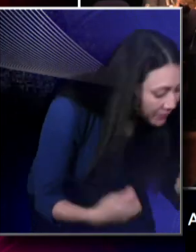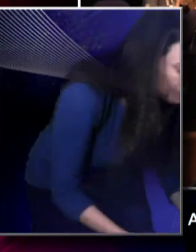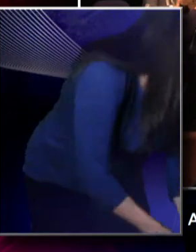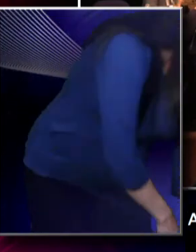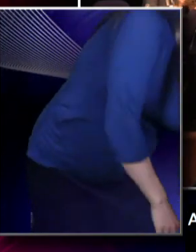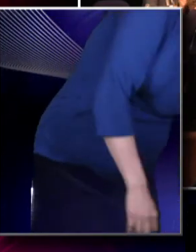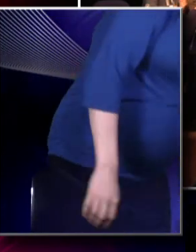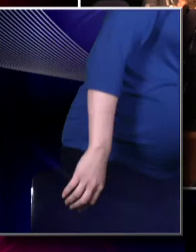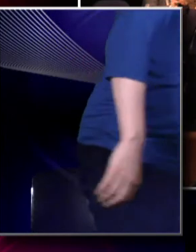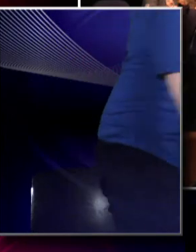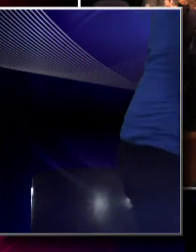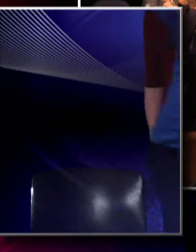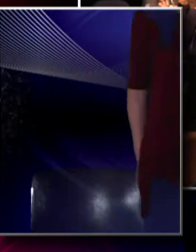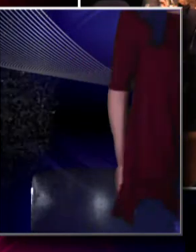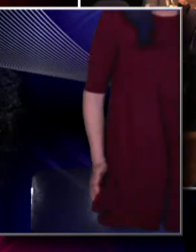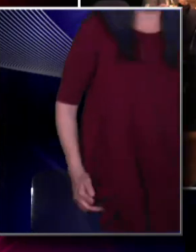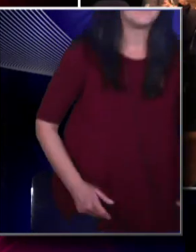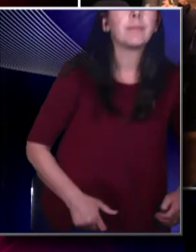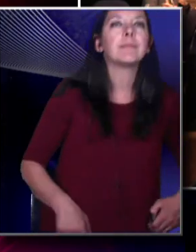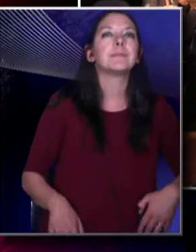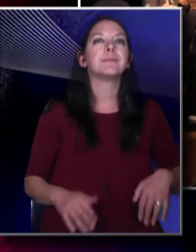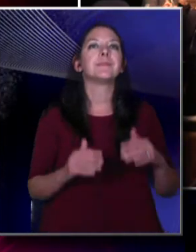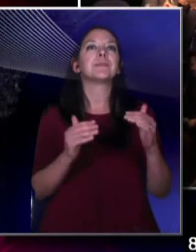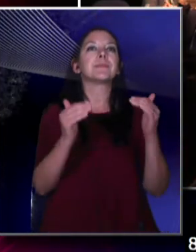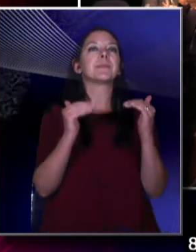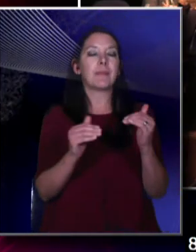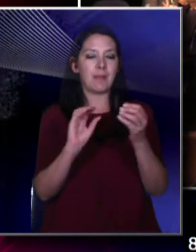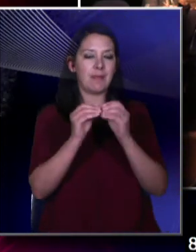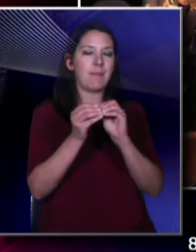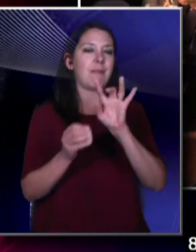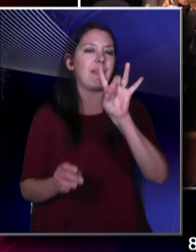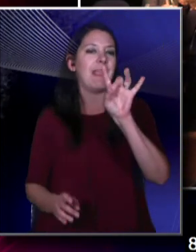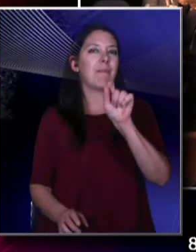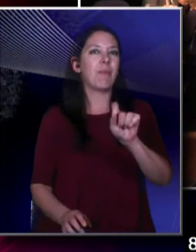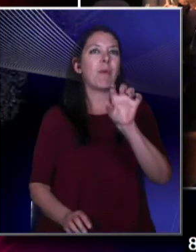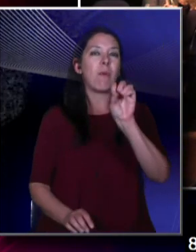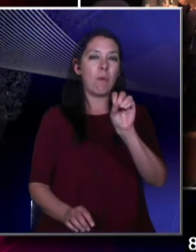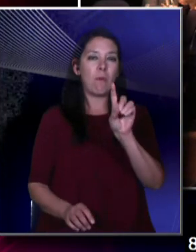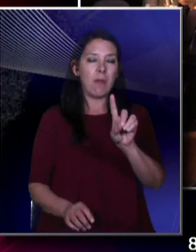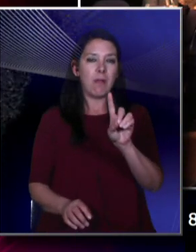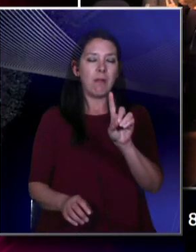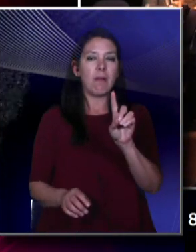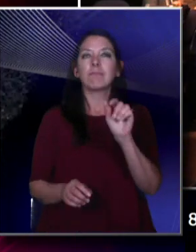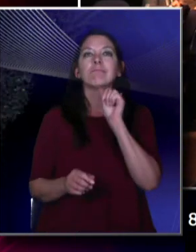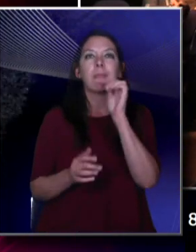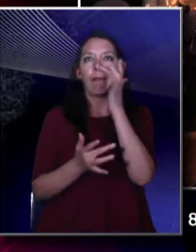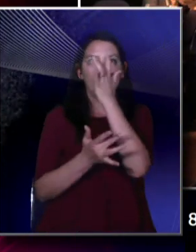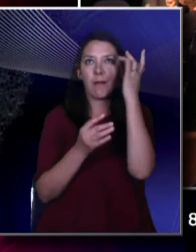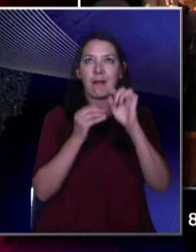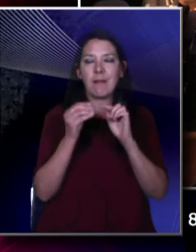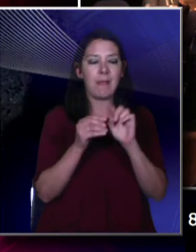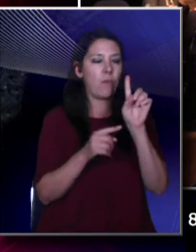I'm going to go to item 8.01 now. I have not forgot about item 1.04 at this